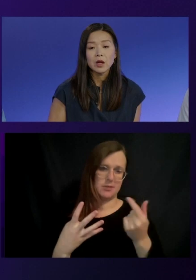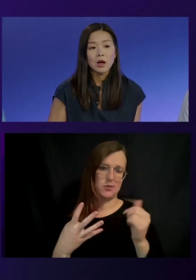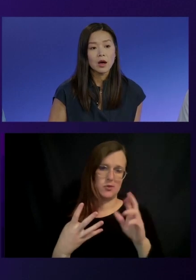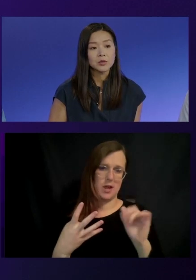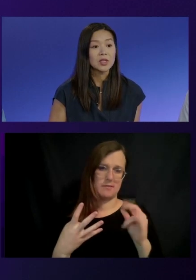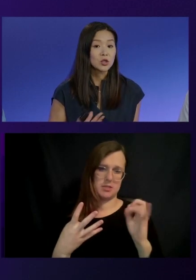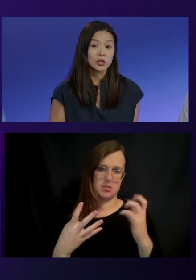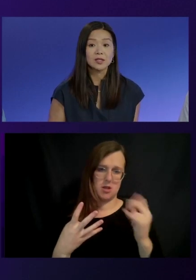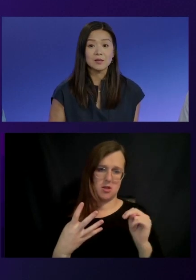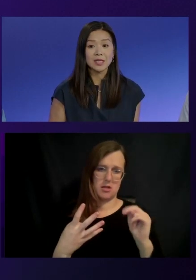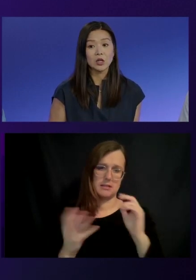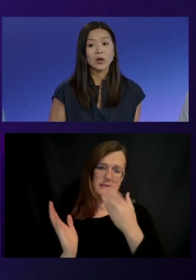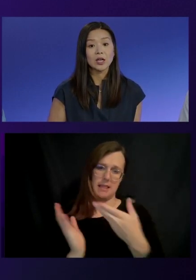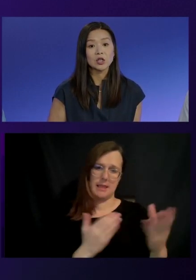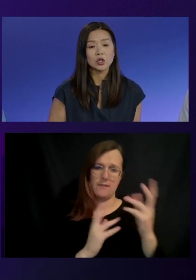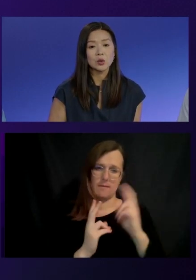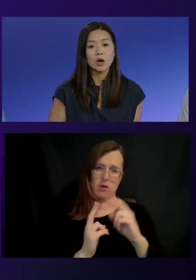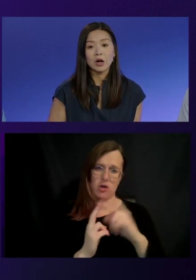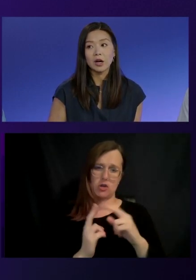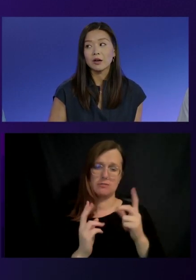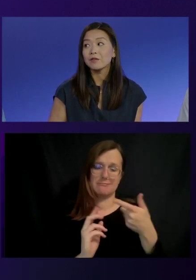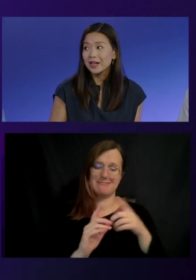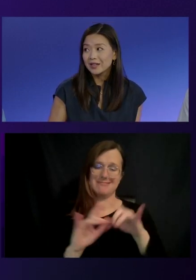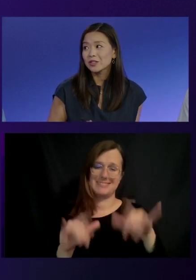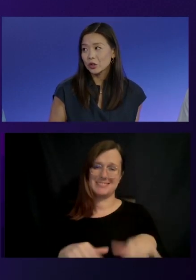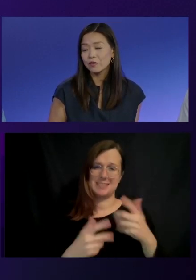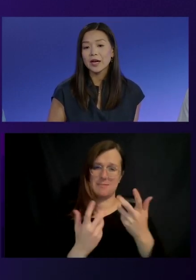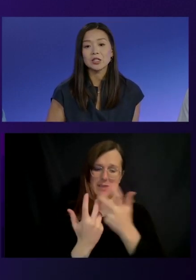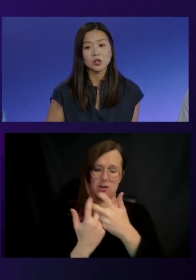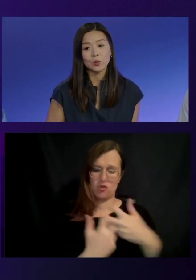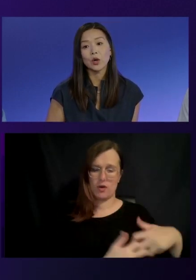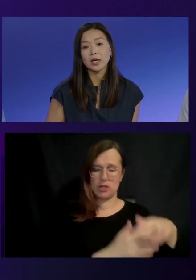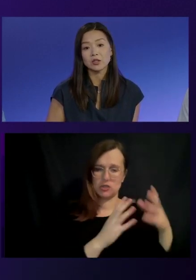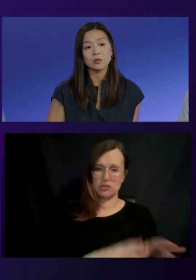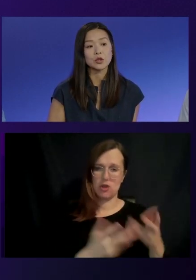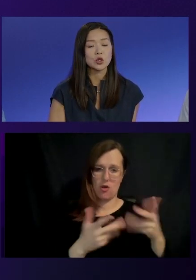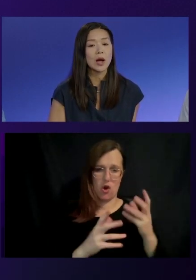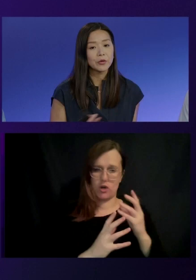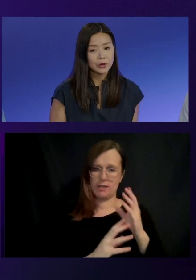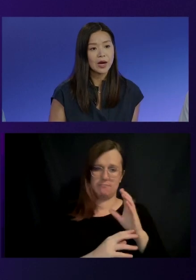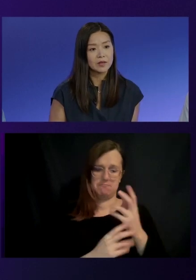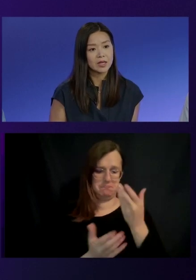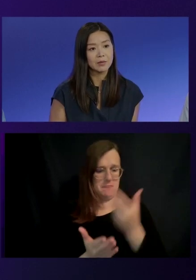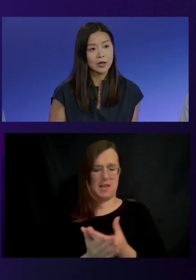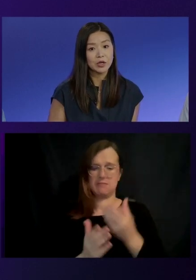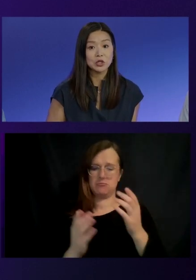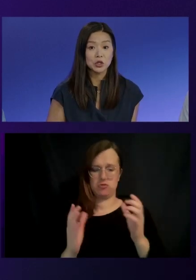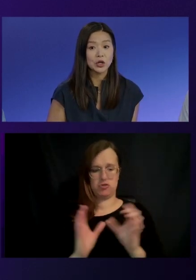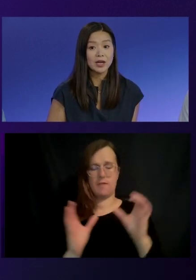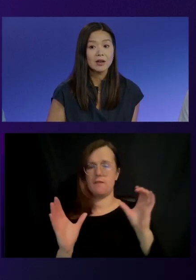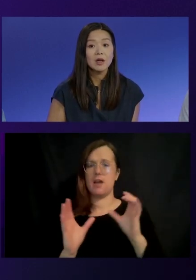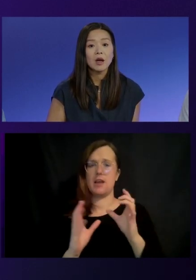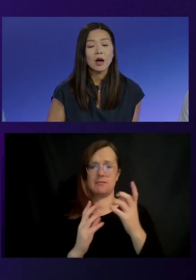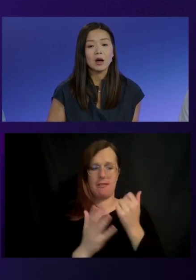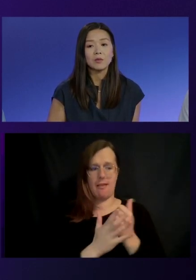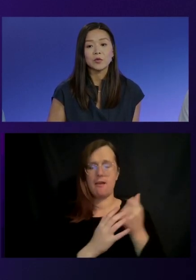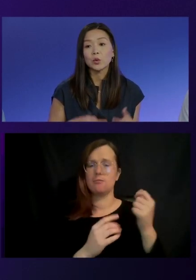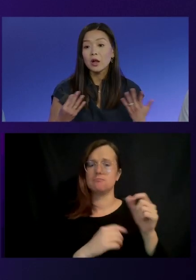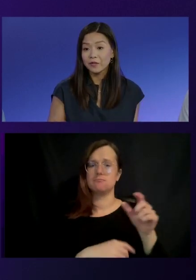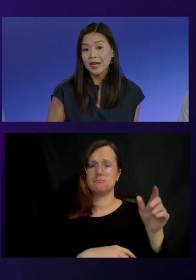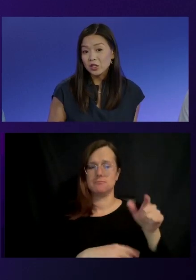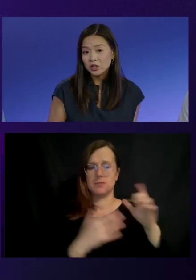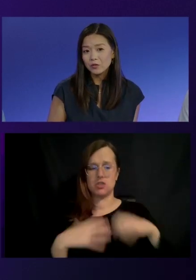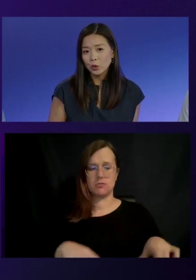partner. So these are systems integrators who are vetted and certified to support customers throughout the Graviton migration journey.